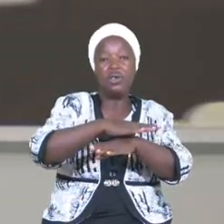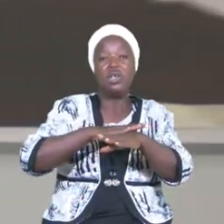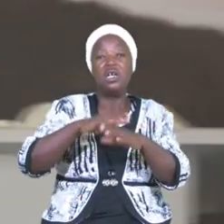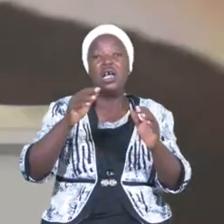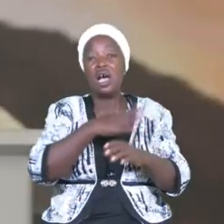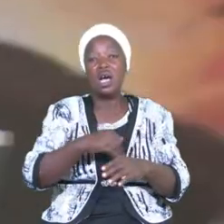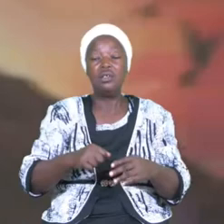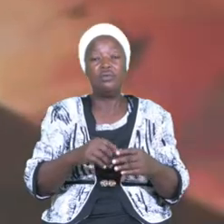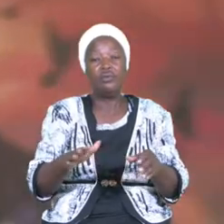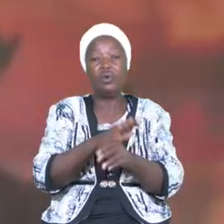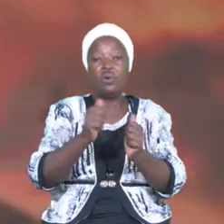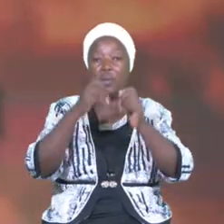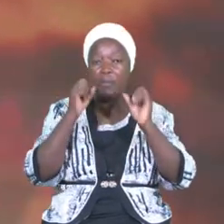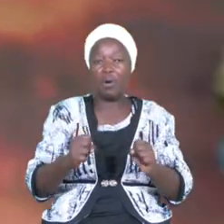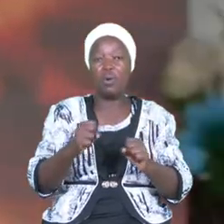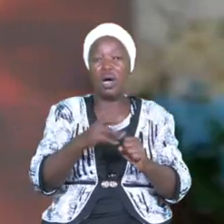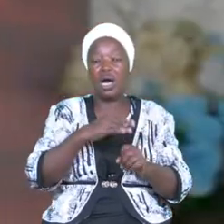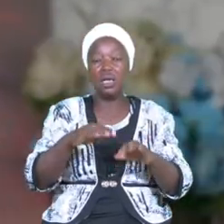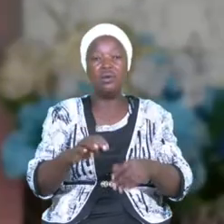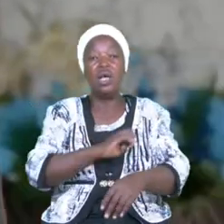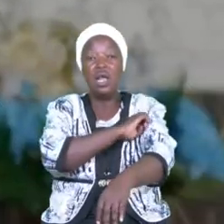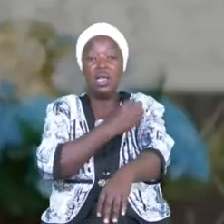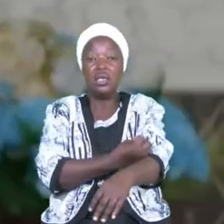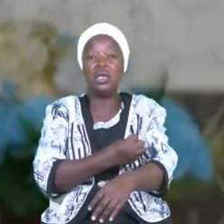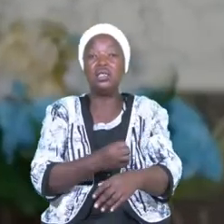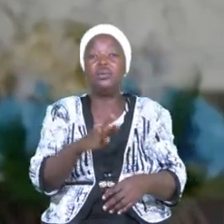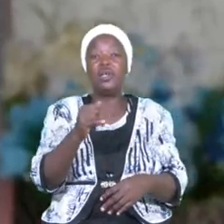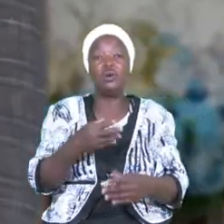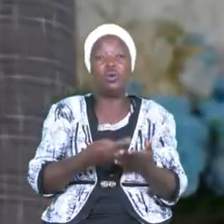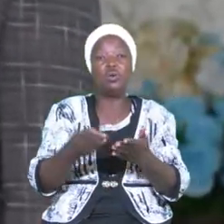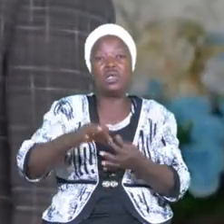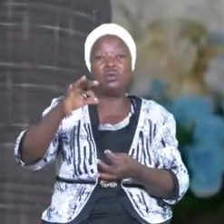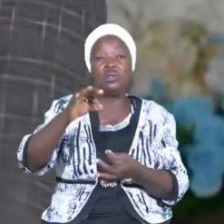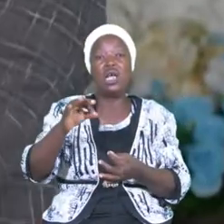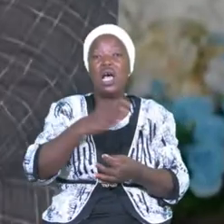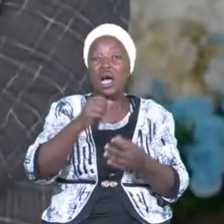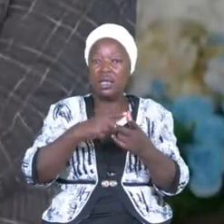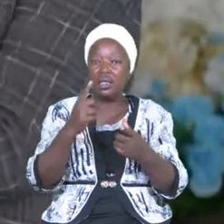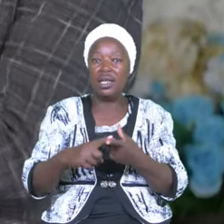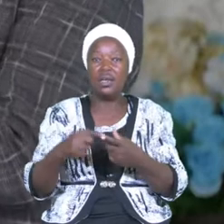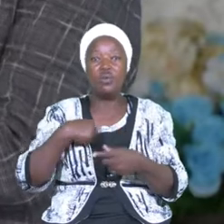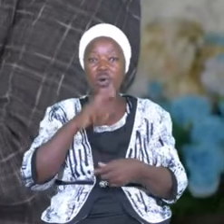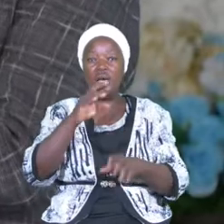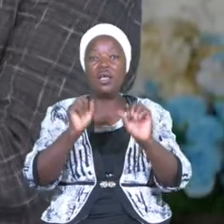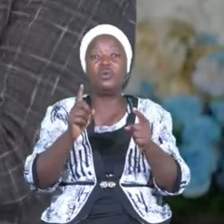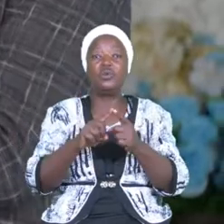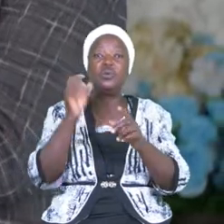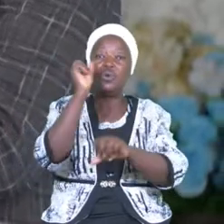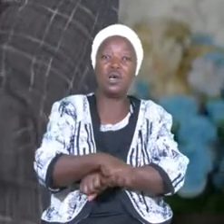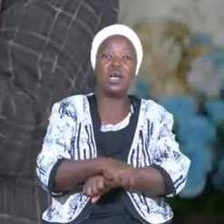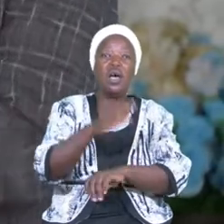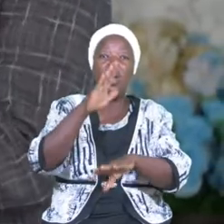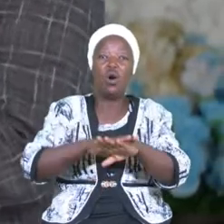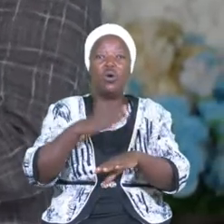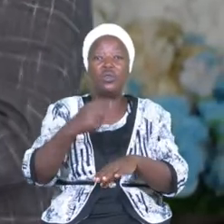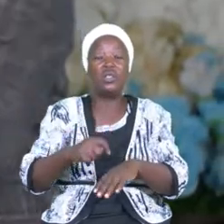empowered, energized by the Holy Ghost. And then we're able to conquer on the field